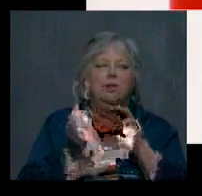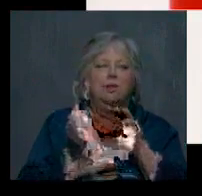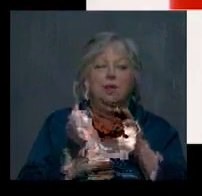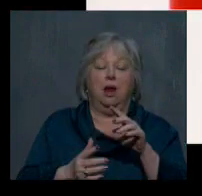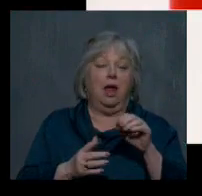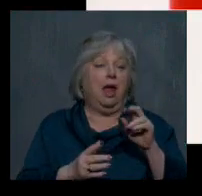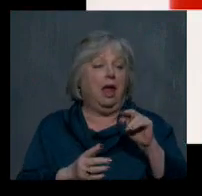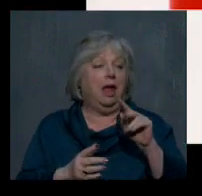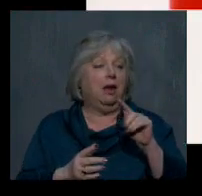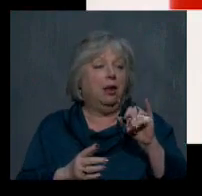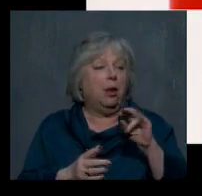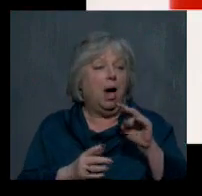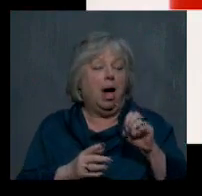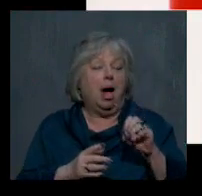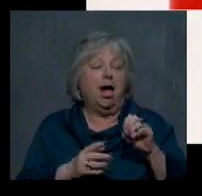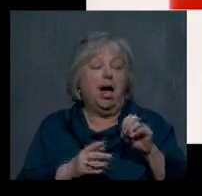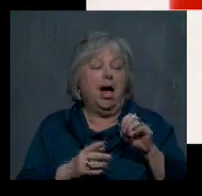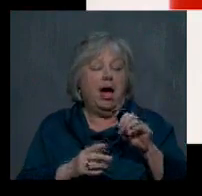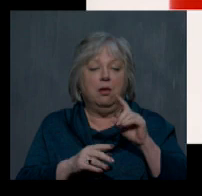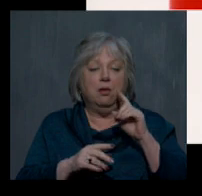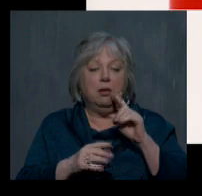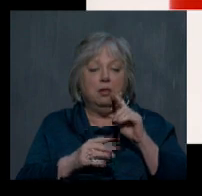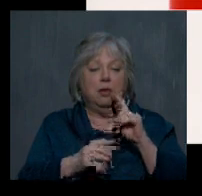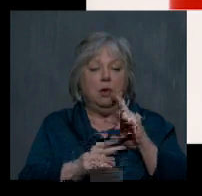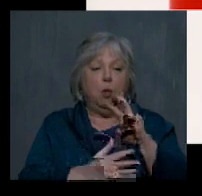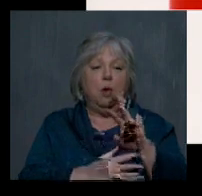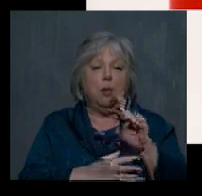On War Memorial, we'll